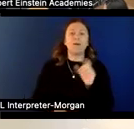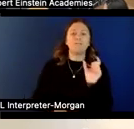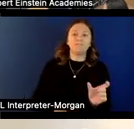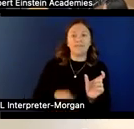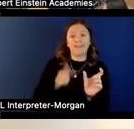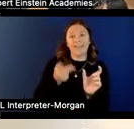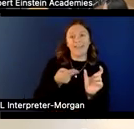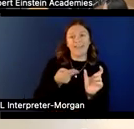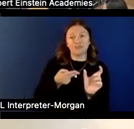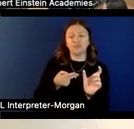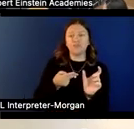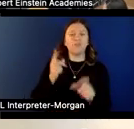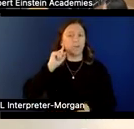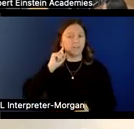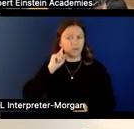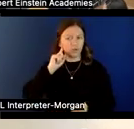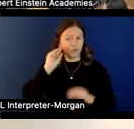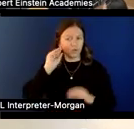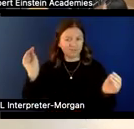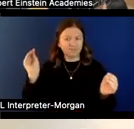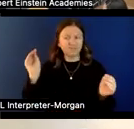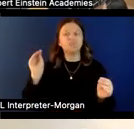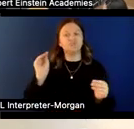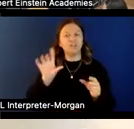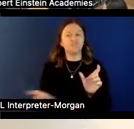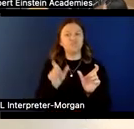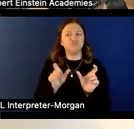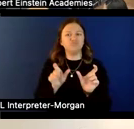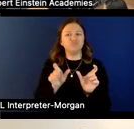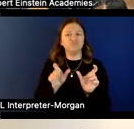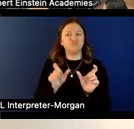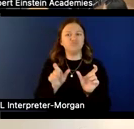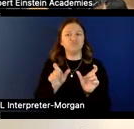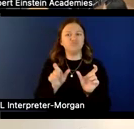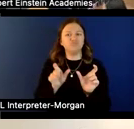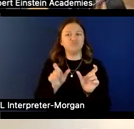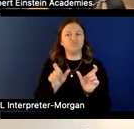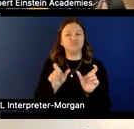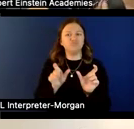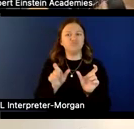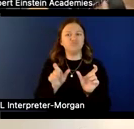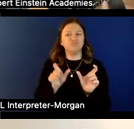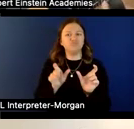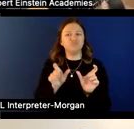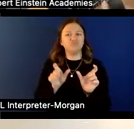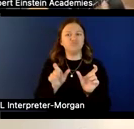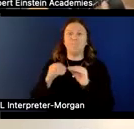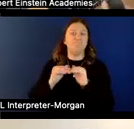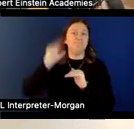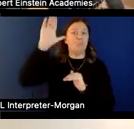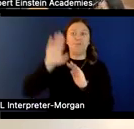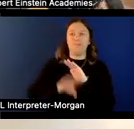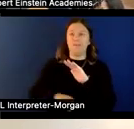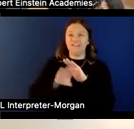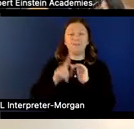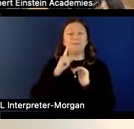It's just there to make it longer. But again, this is already more than basic because German is really